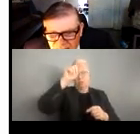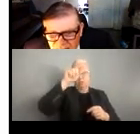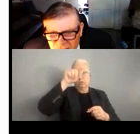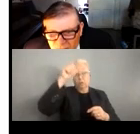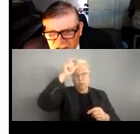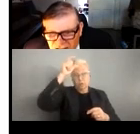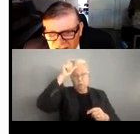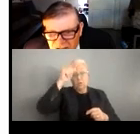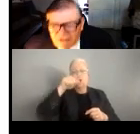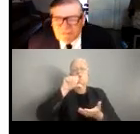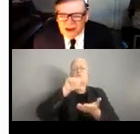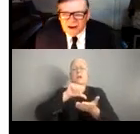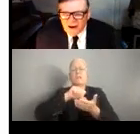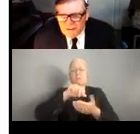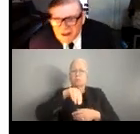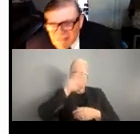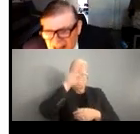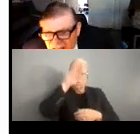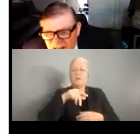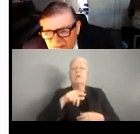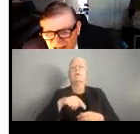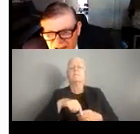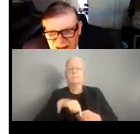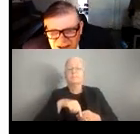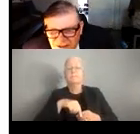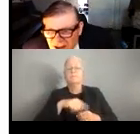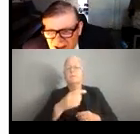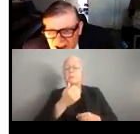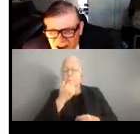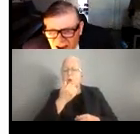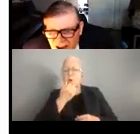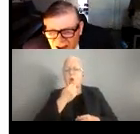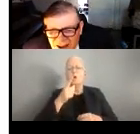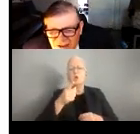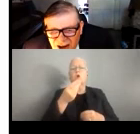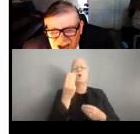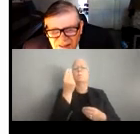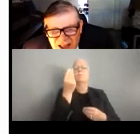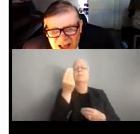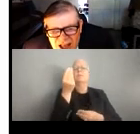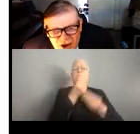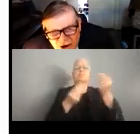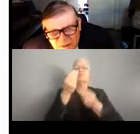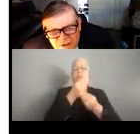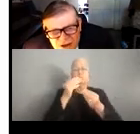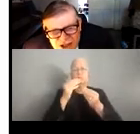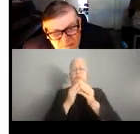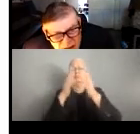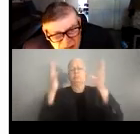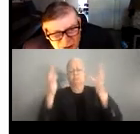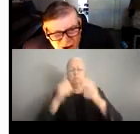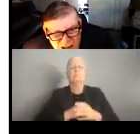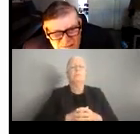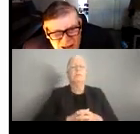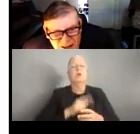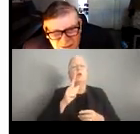very big at all. Moscow seems to have a bigger economy than much of the rest of Russia. Europe, of course, it's a